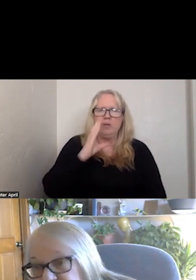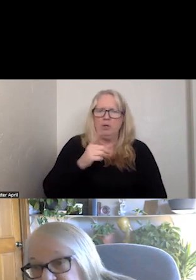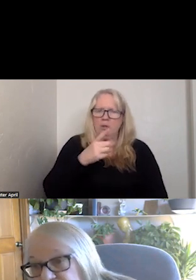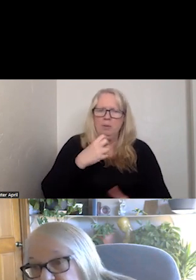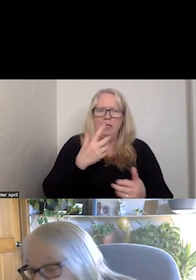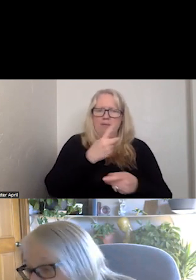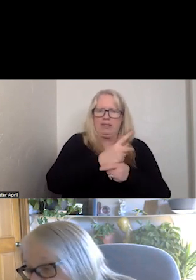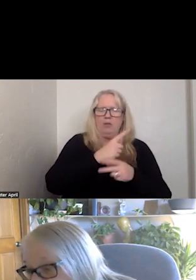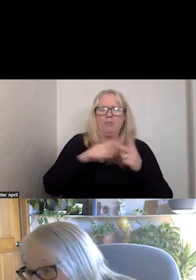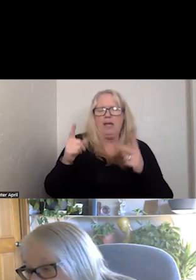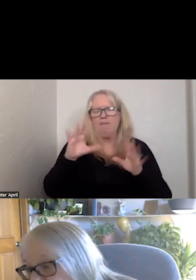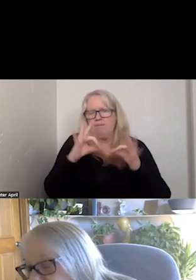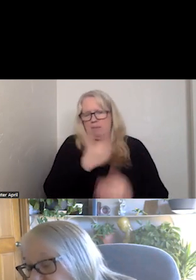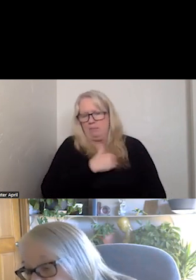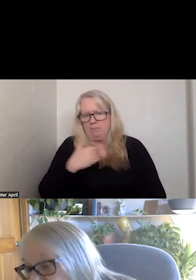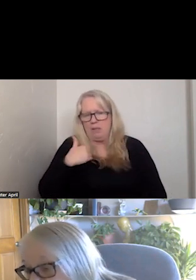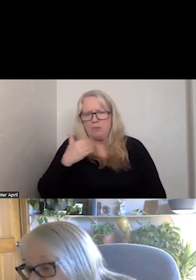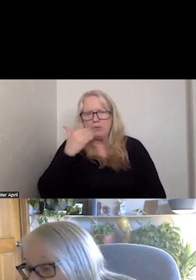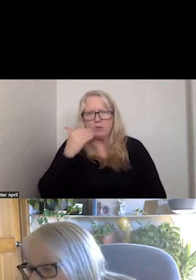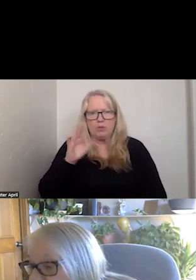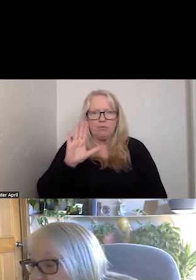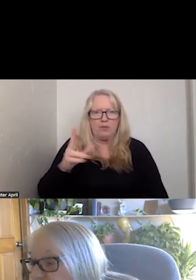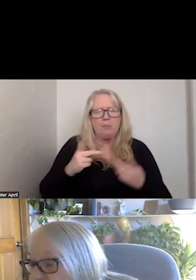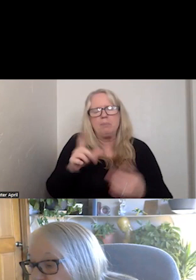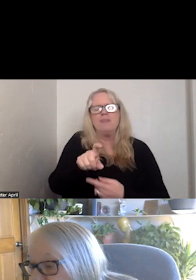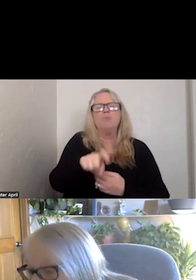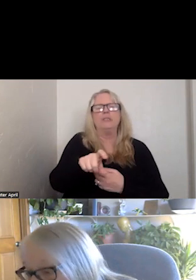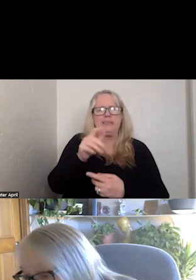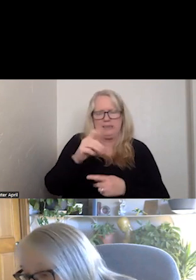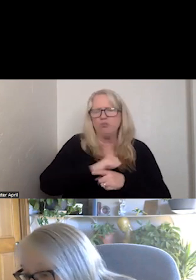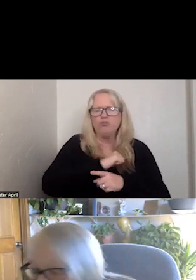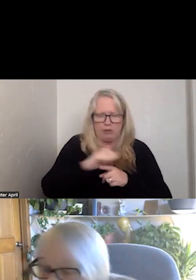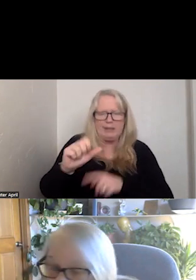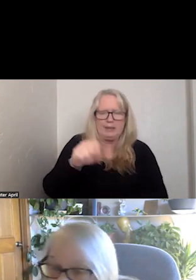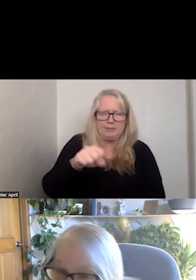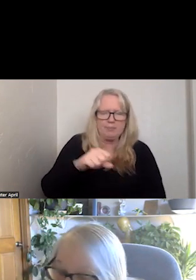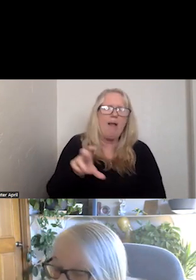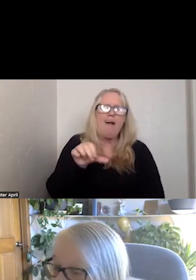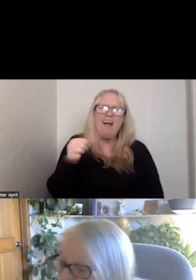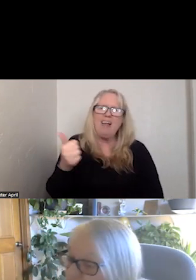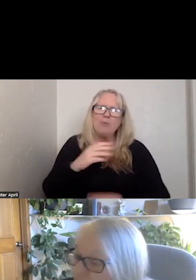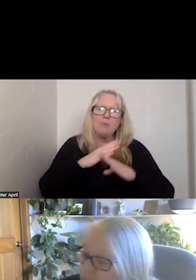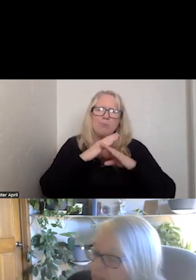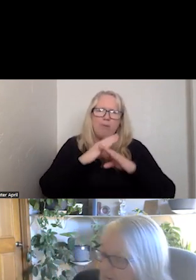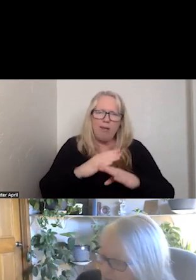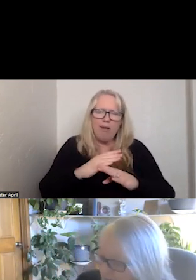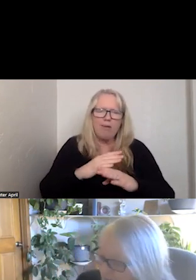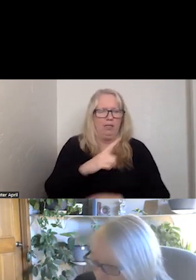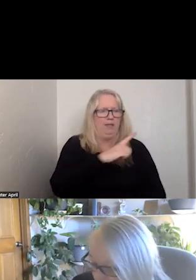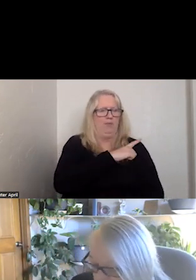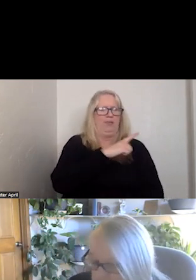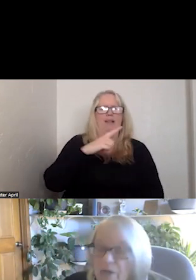members in a very good position, and except for they're going to need training. Another stumbling block is the